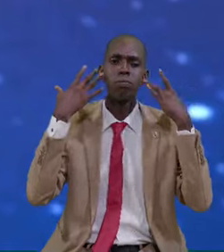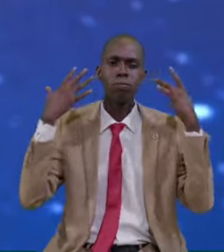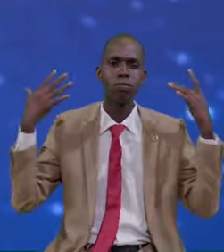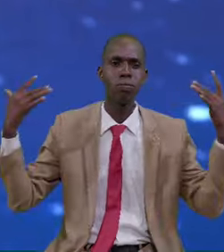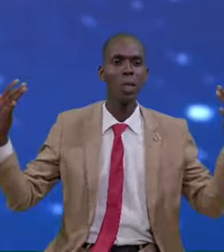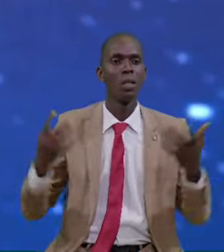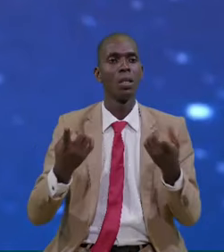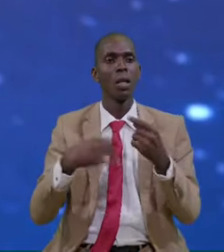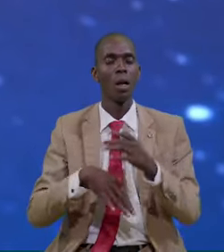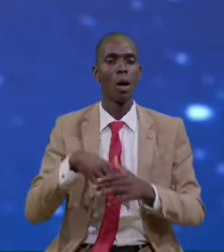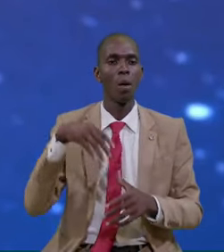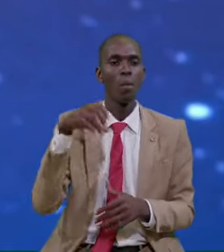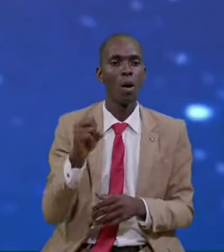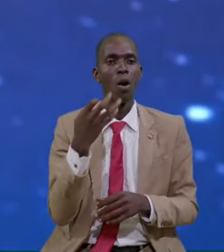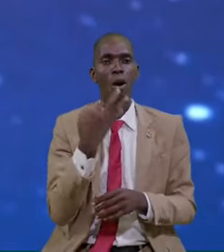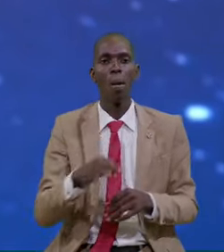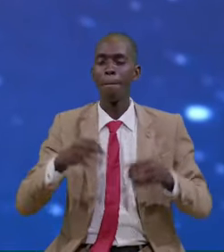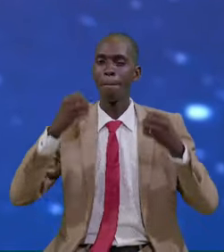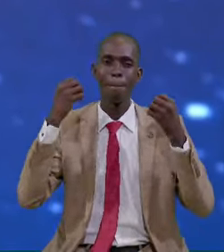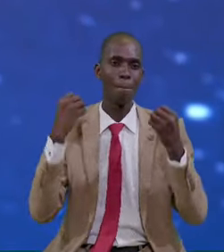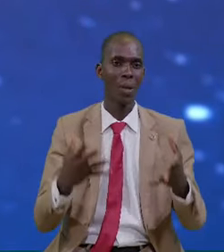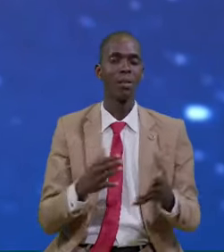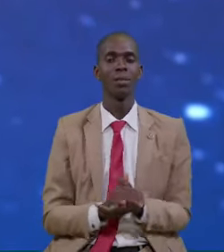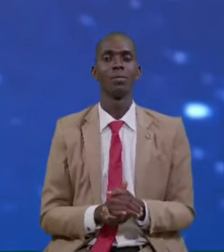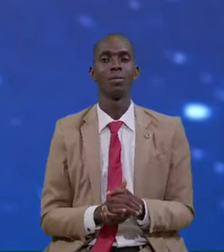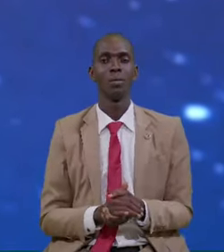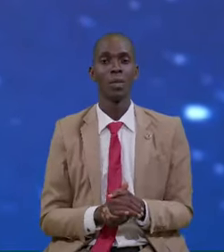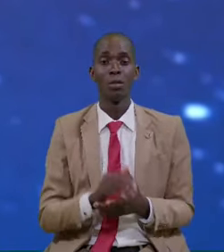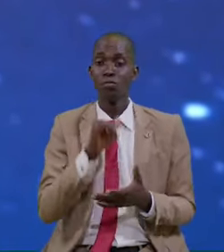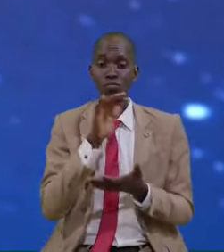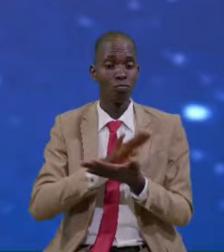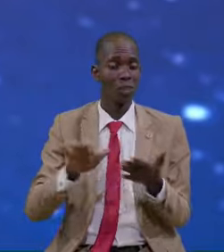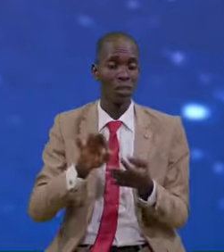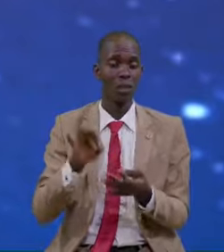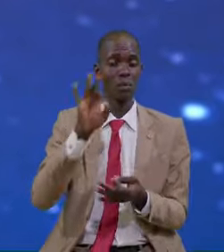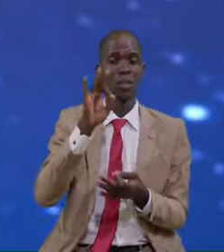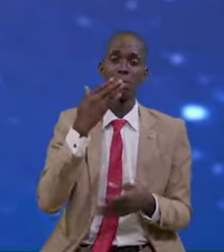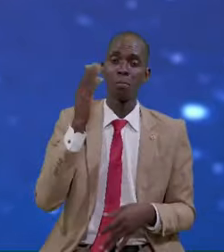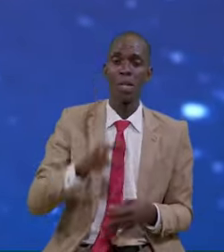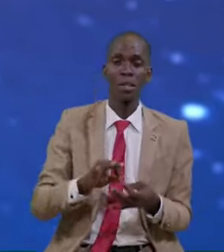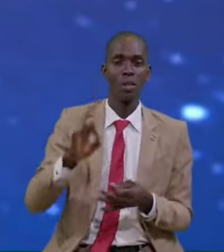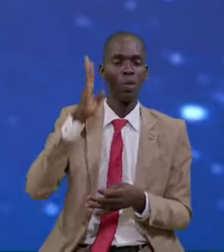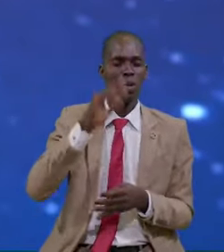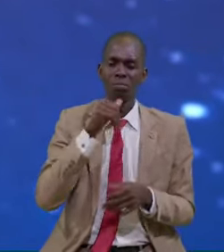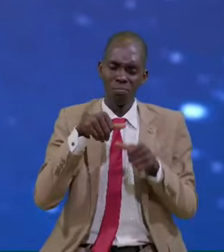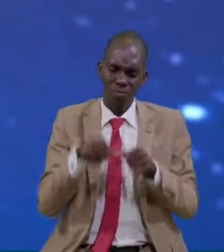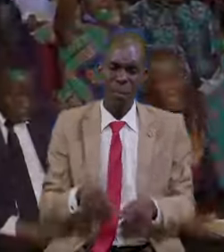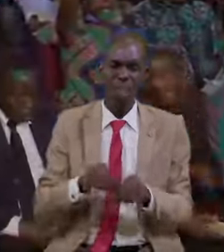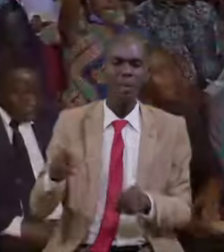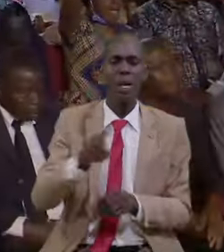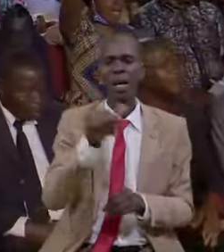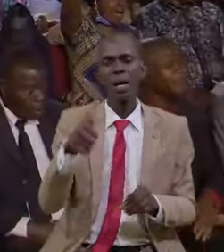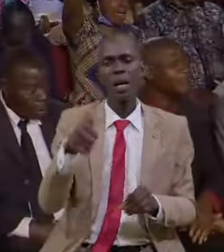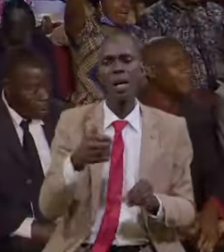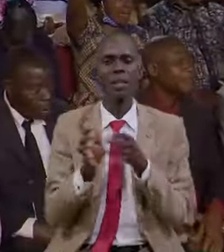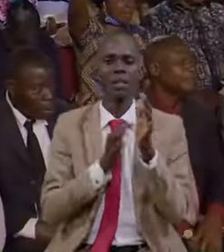came out of many. Unclean spirits, they will not remain in you anymore.